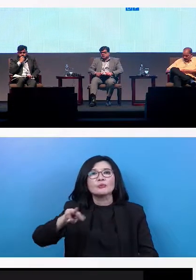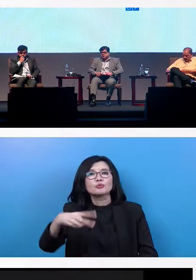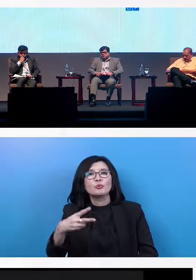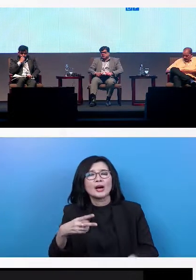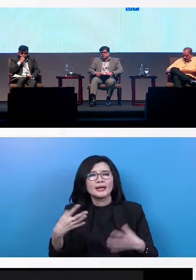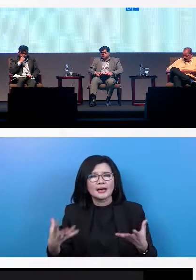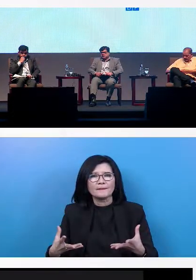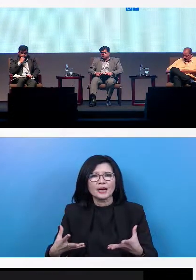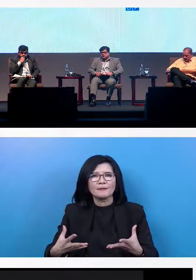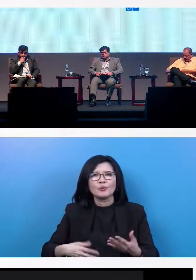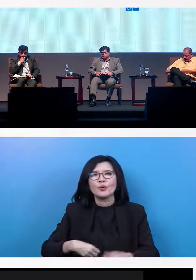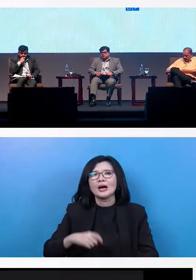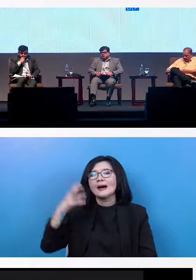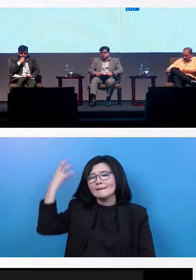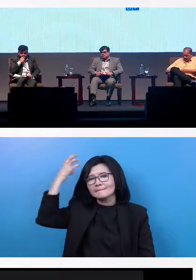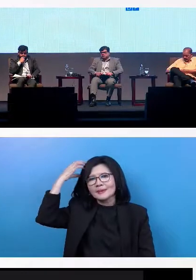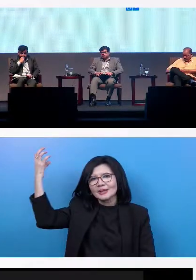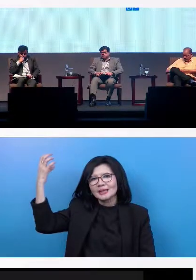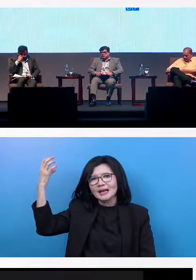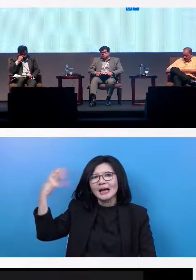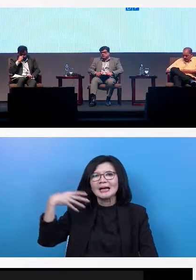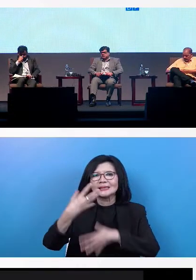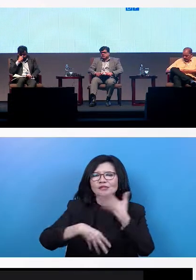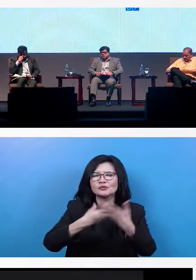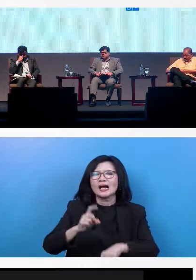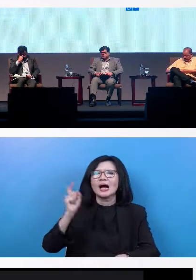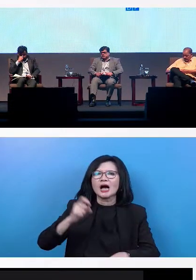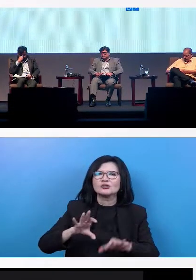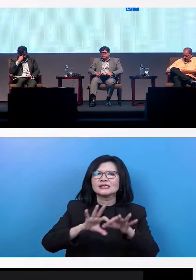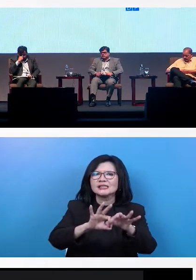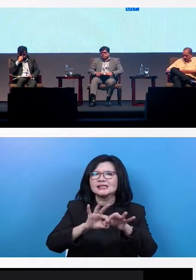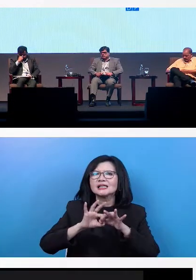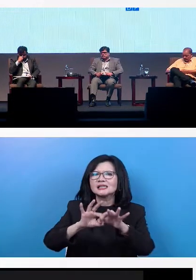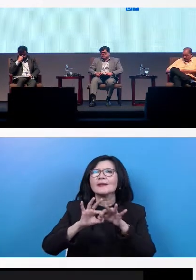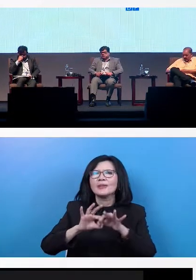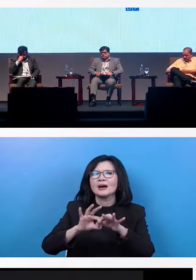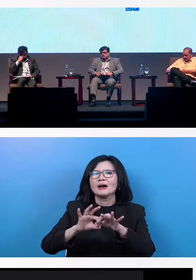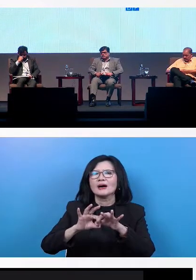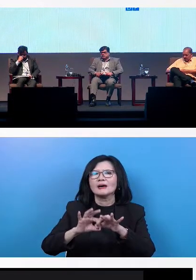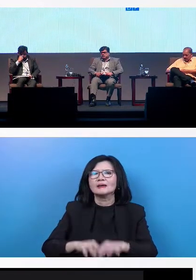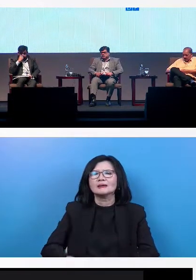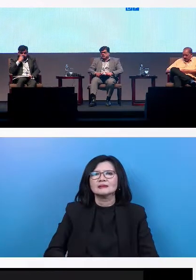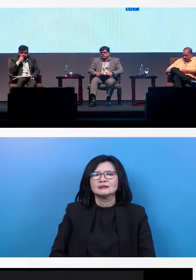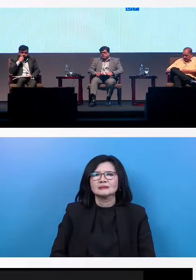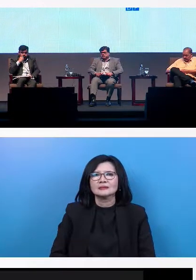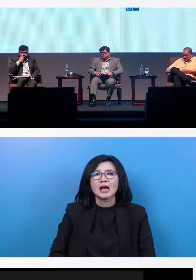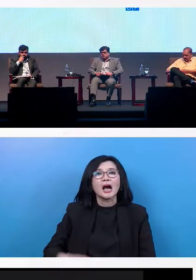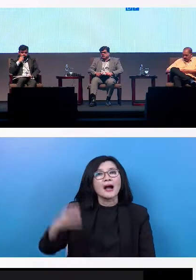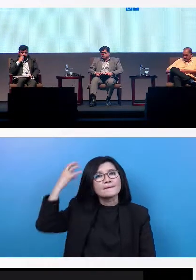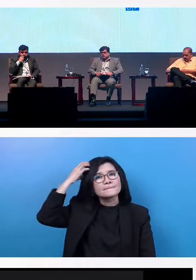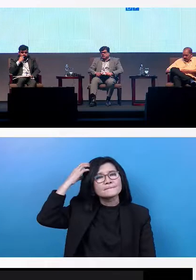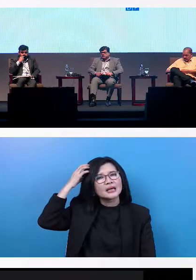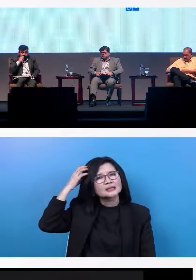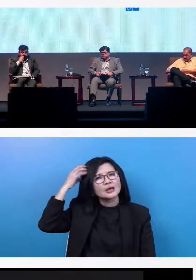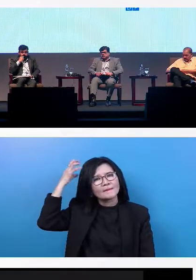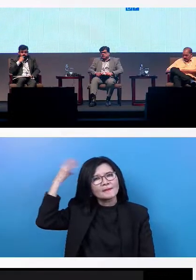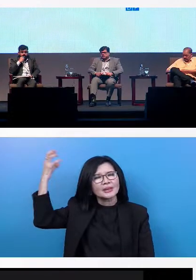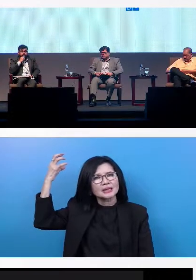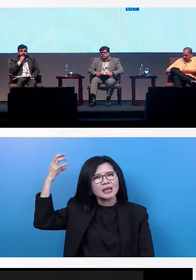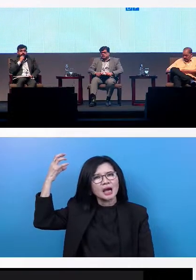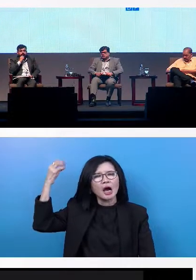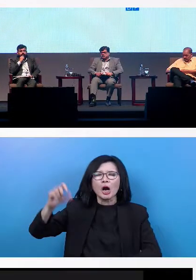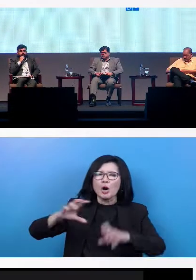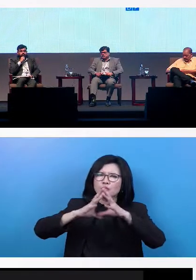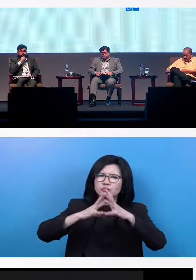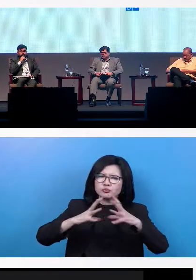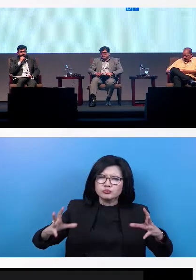need to work closer together. And governments, I mean, in a broader sense. And I'll give you a wonderful case example, which